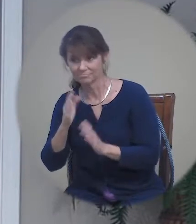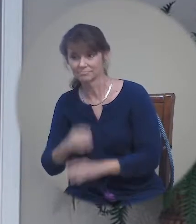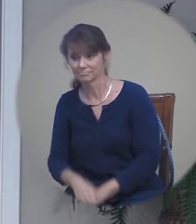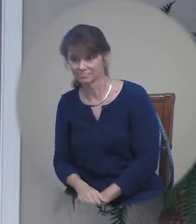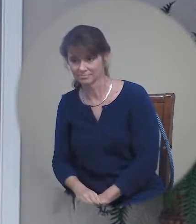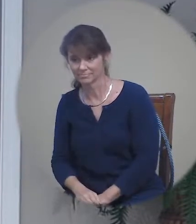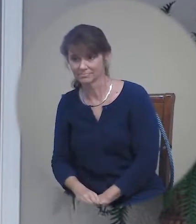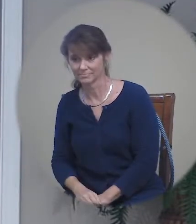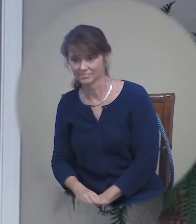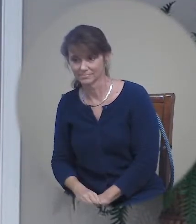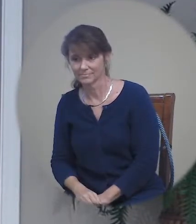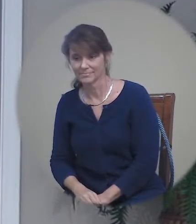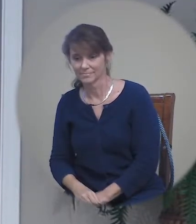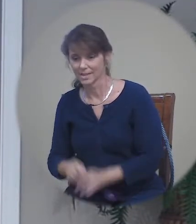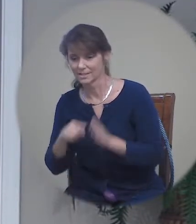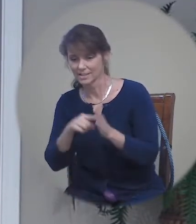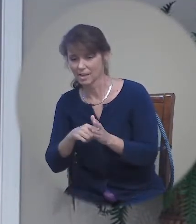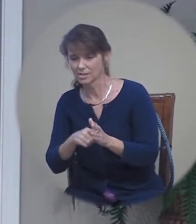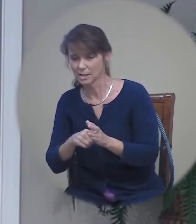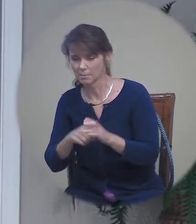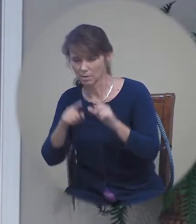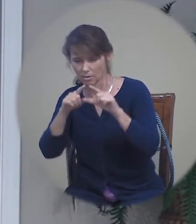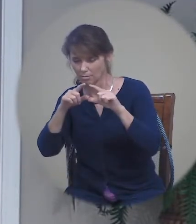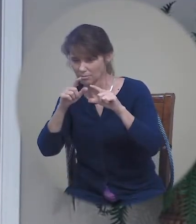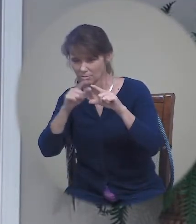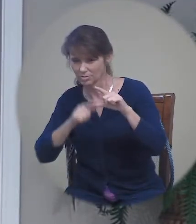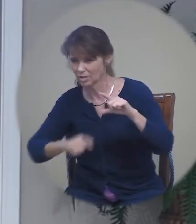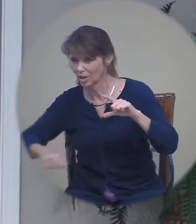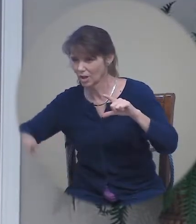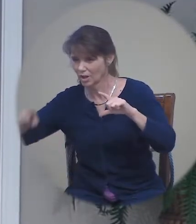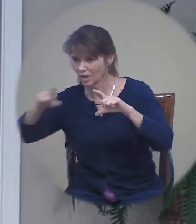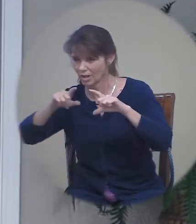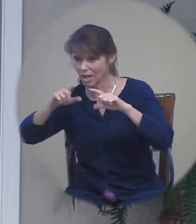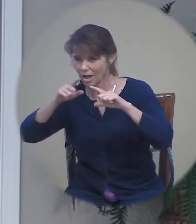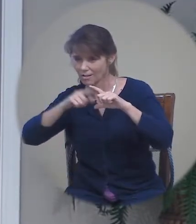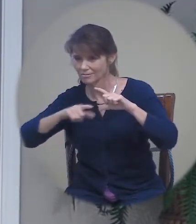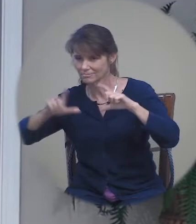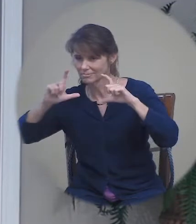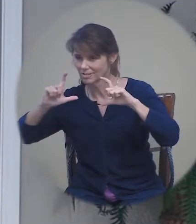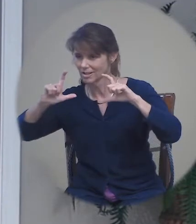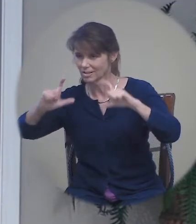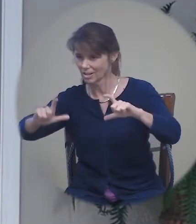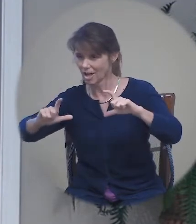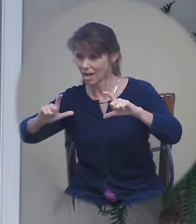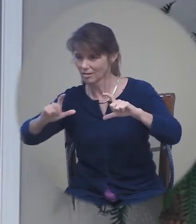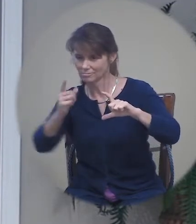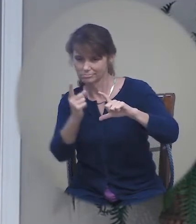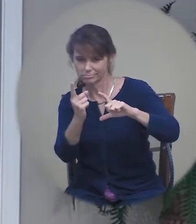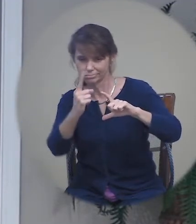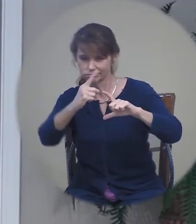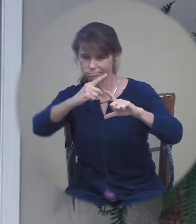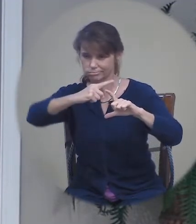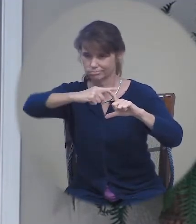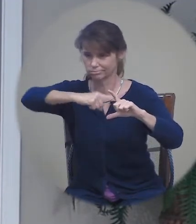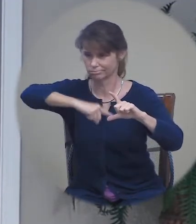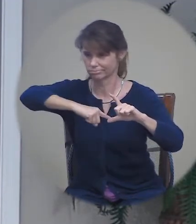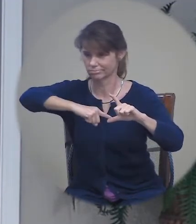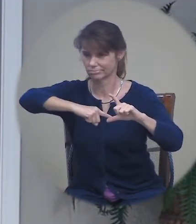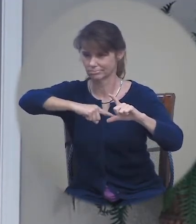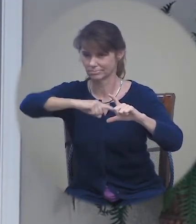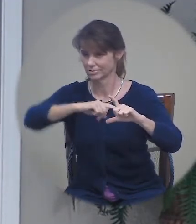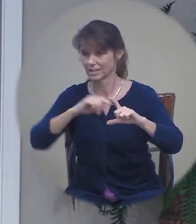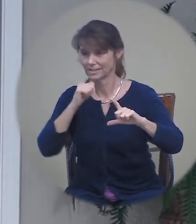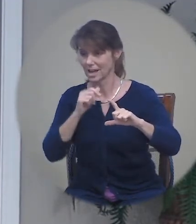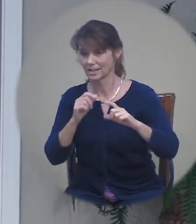back the shadow on the clock. A really kind of an appropriate sign, if you will, for what's going to transpire.